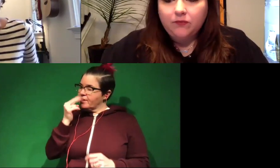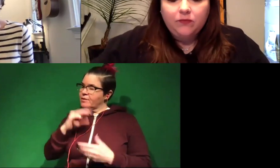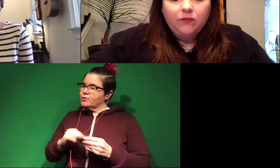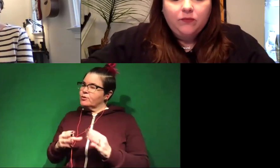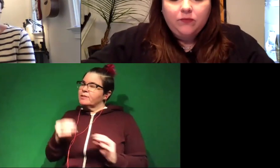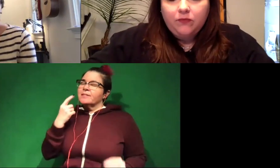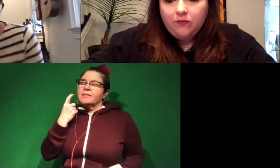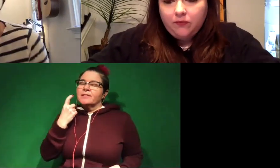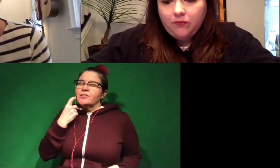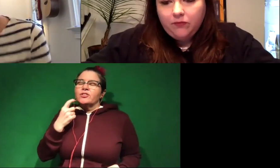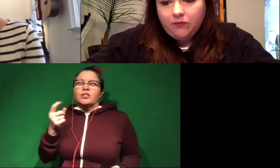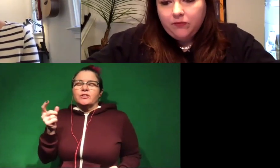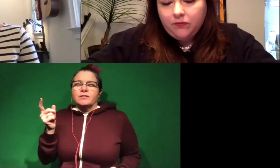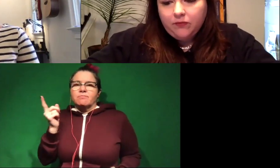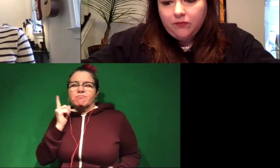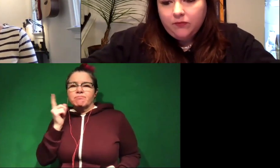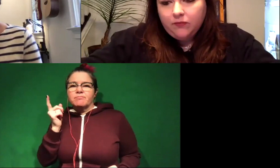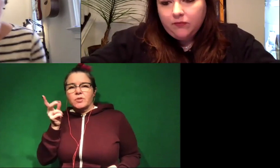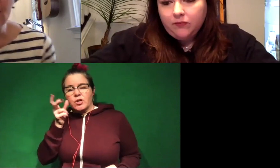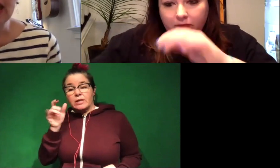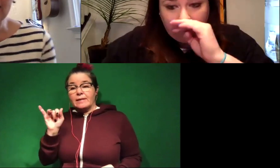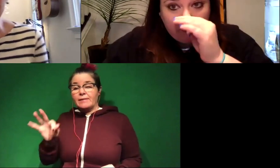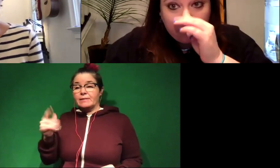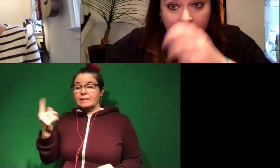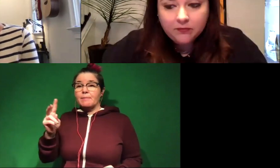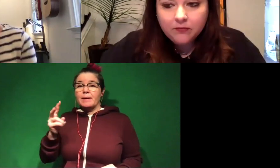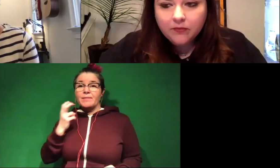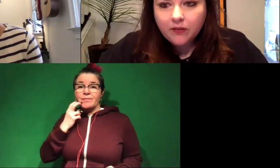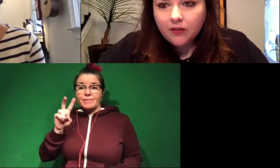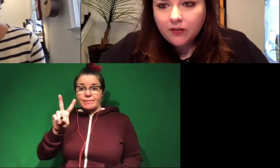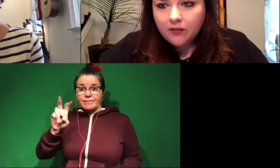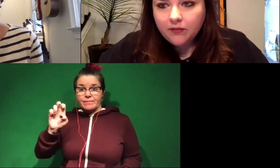just heard. If someone is a vegan,